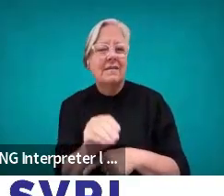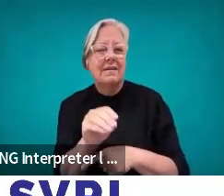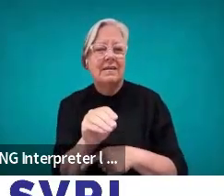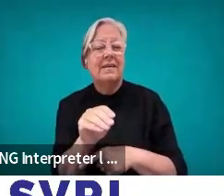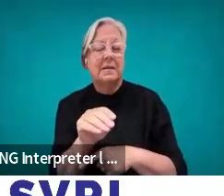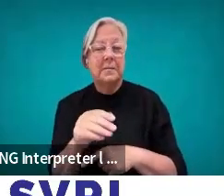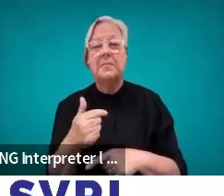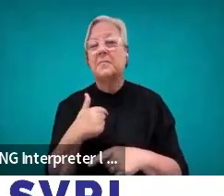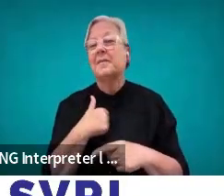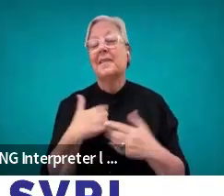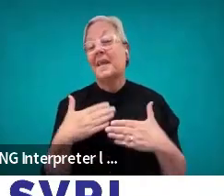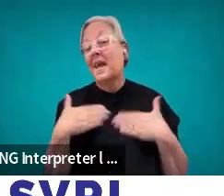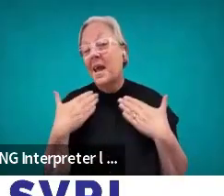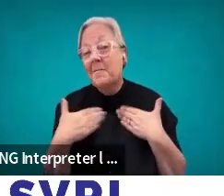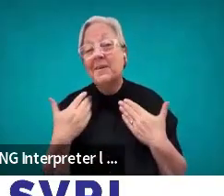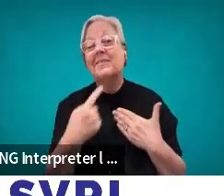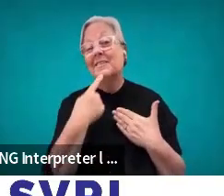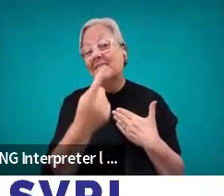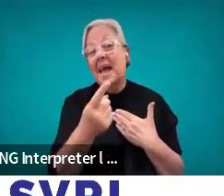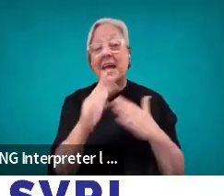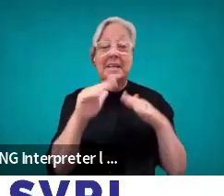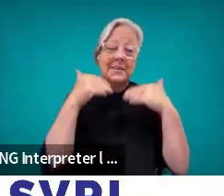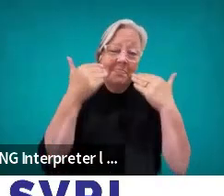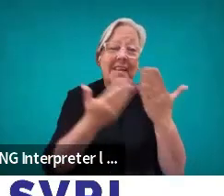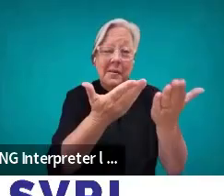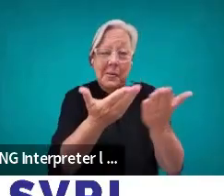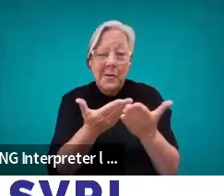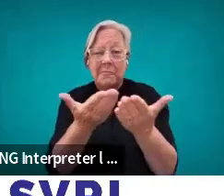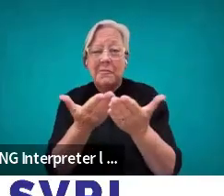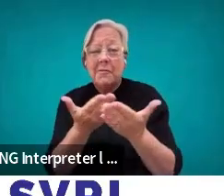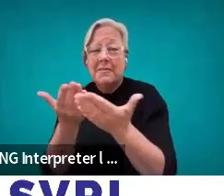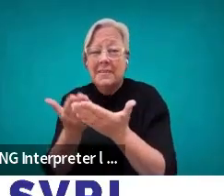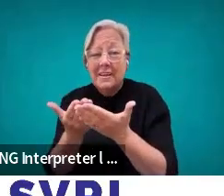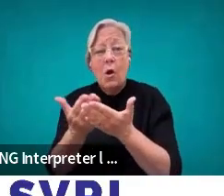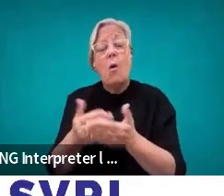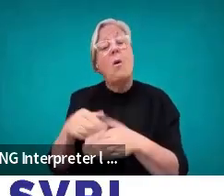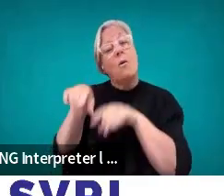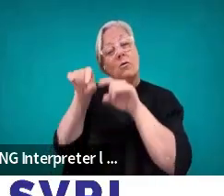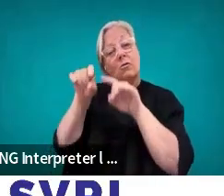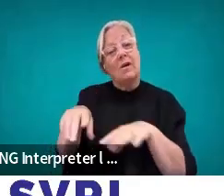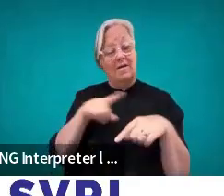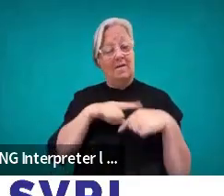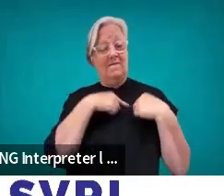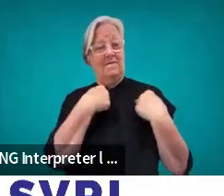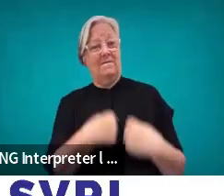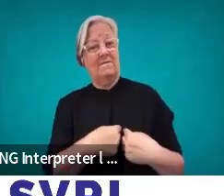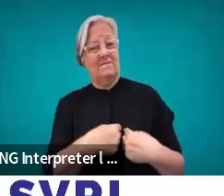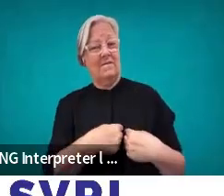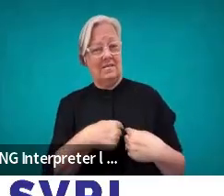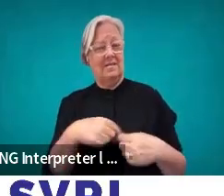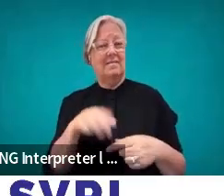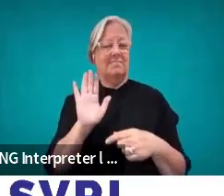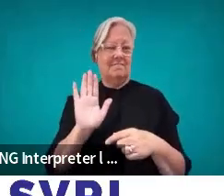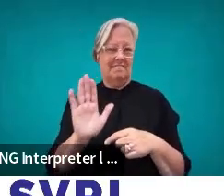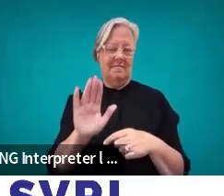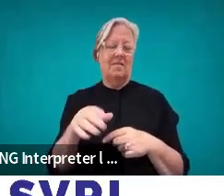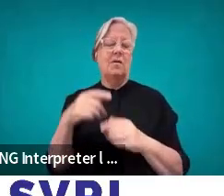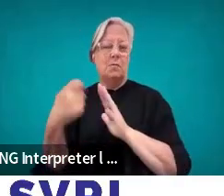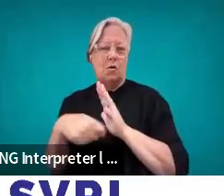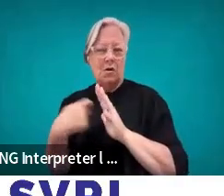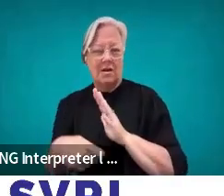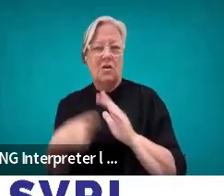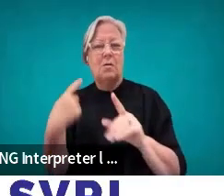have the task to welcome you today on behalf of both the Australian Volunteers Program and the Sexual Violence